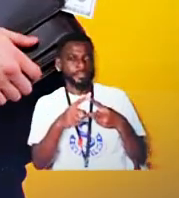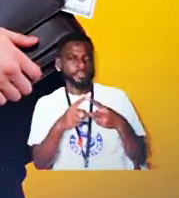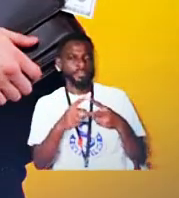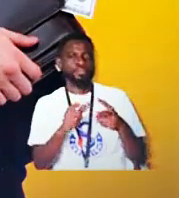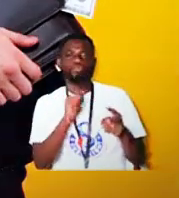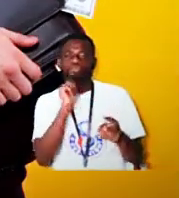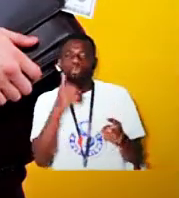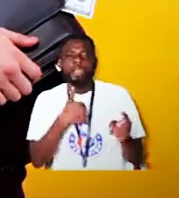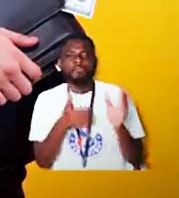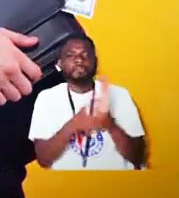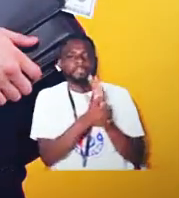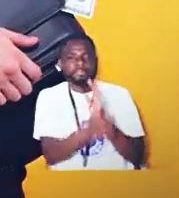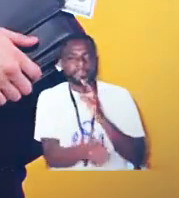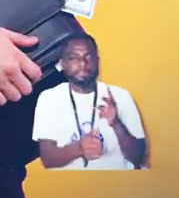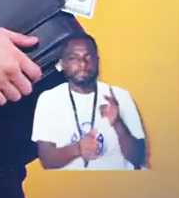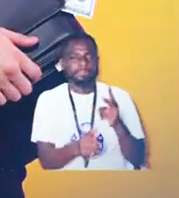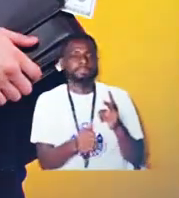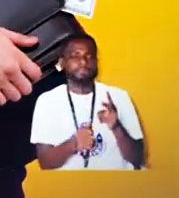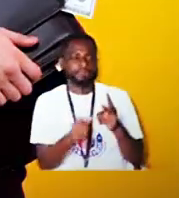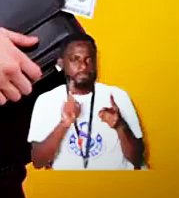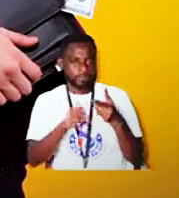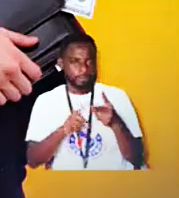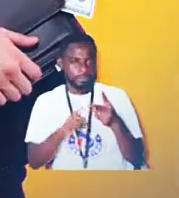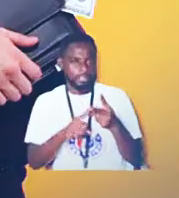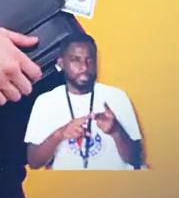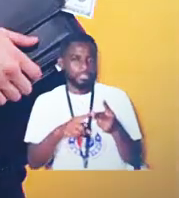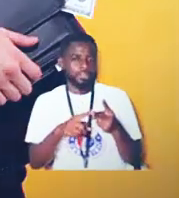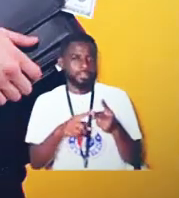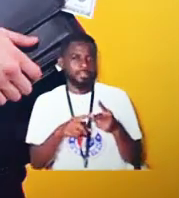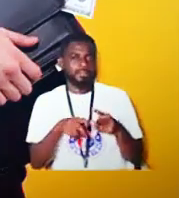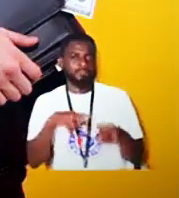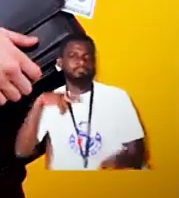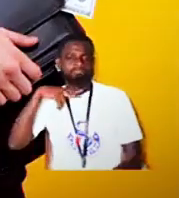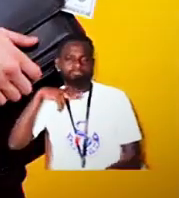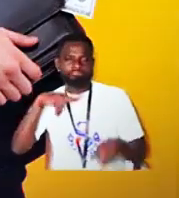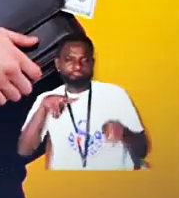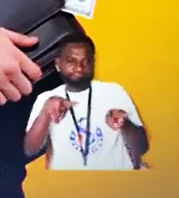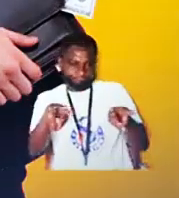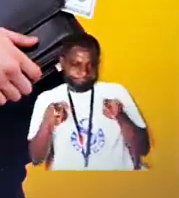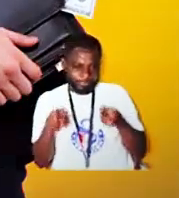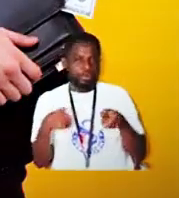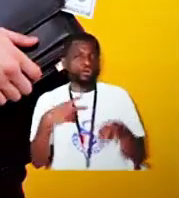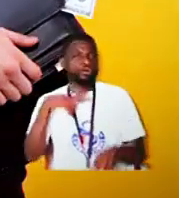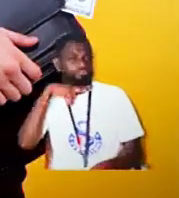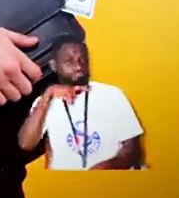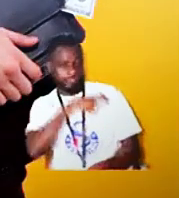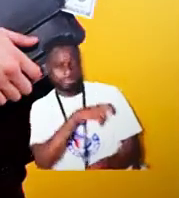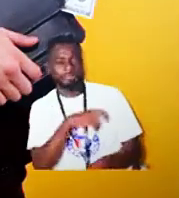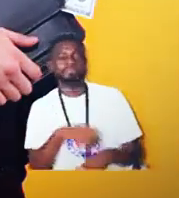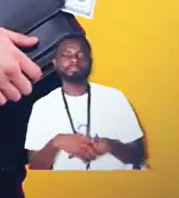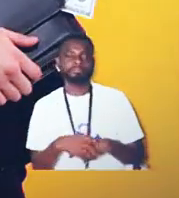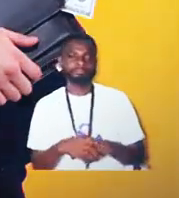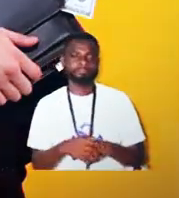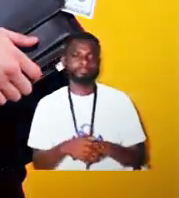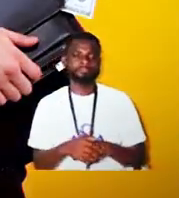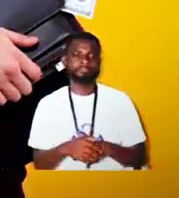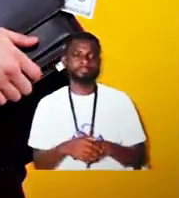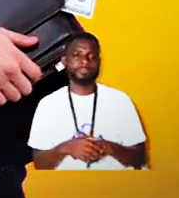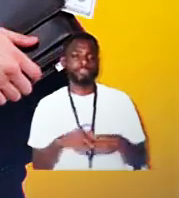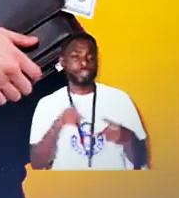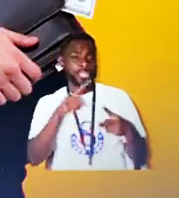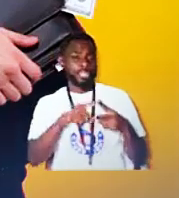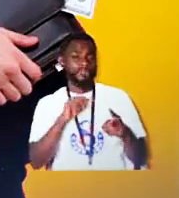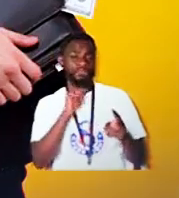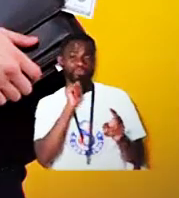Number two, greed. These two are the bane of corruption.